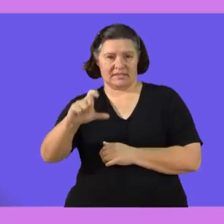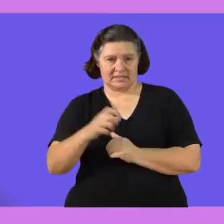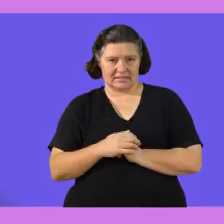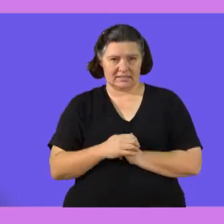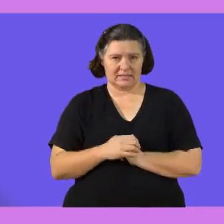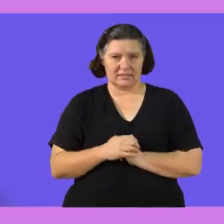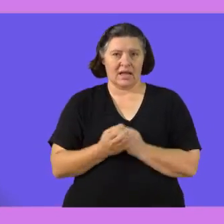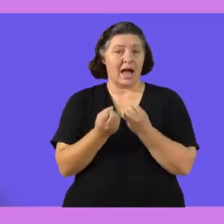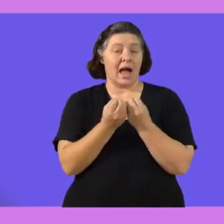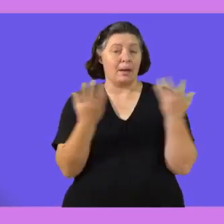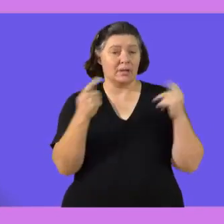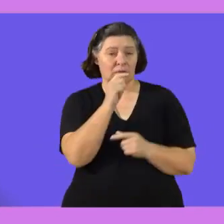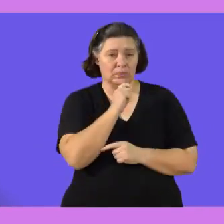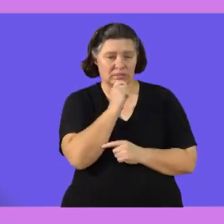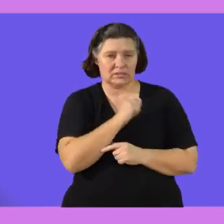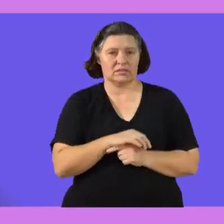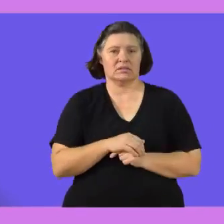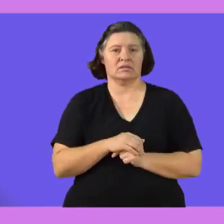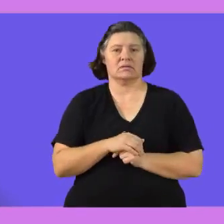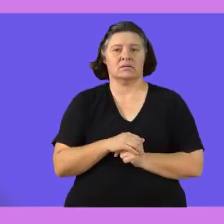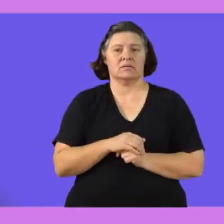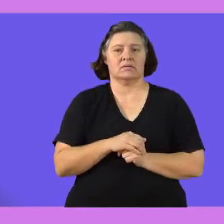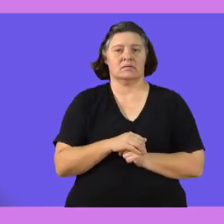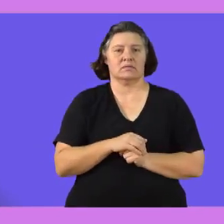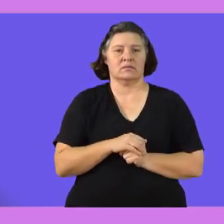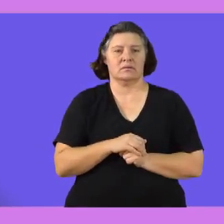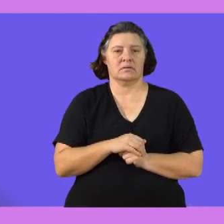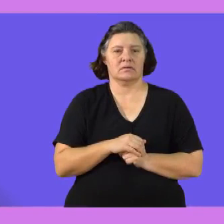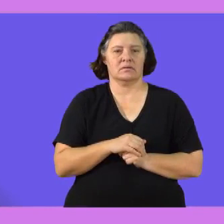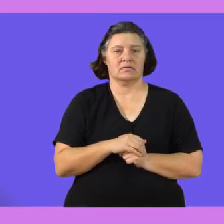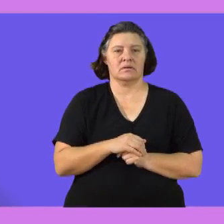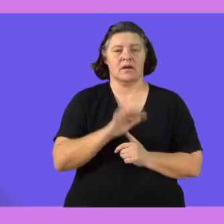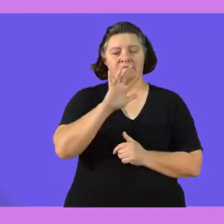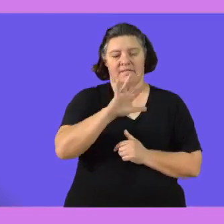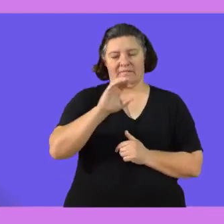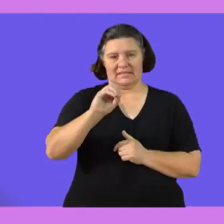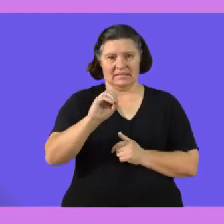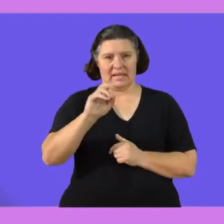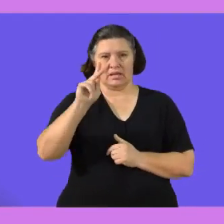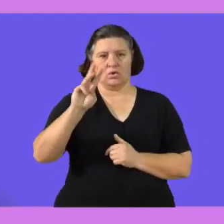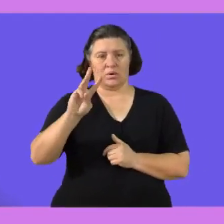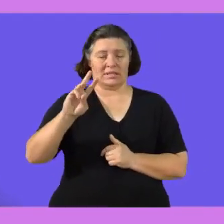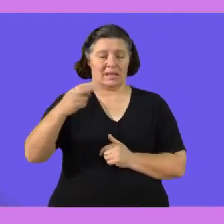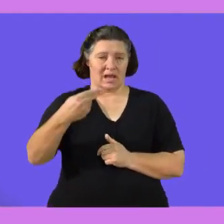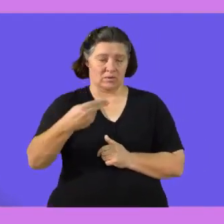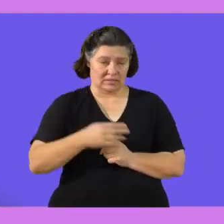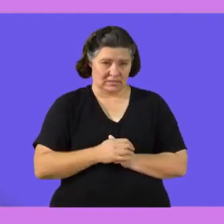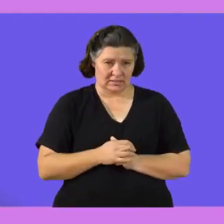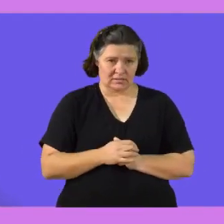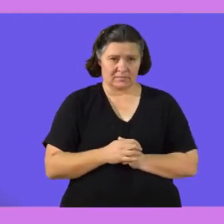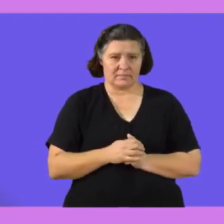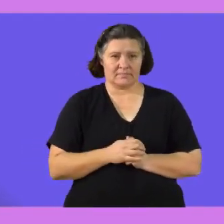165 cents. How many kilowatt hours did we use? 50. I'm going to say that multiply by the 50 kilowatt hours.